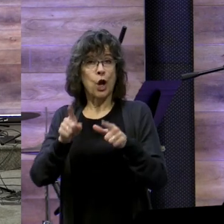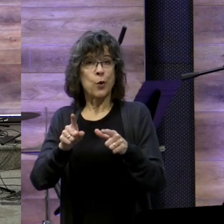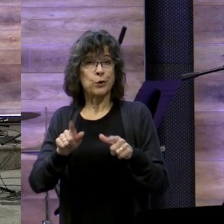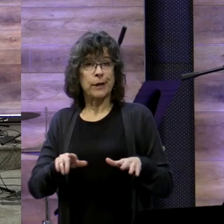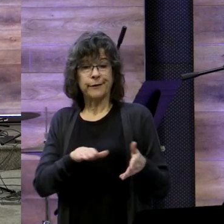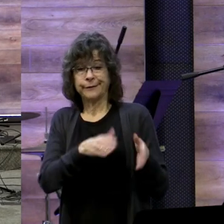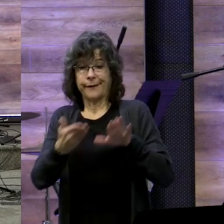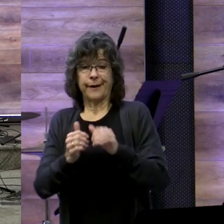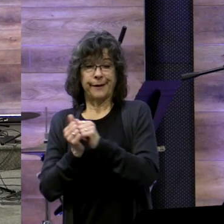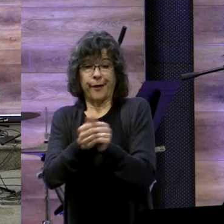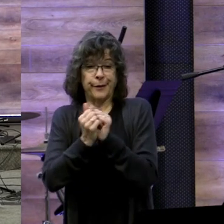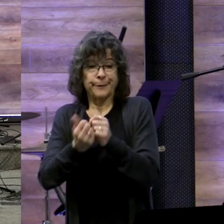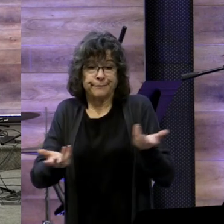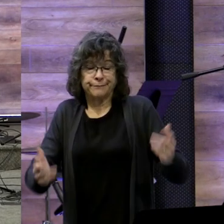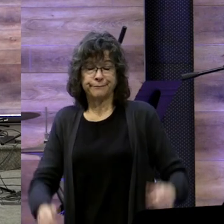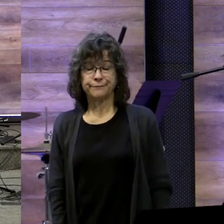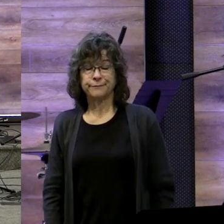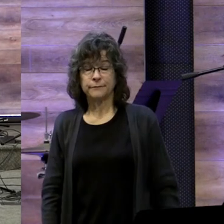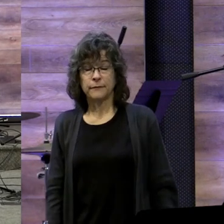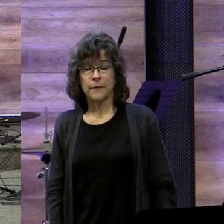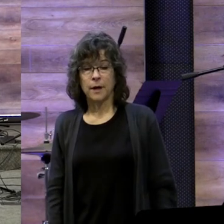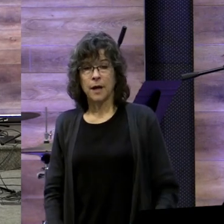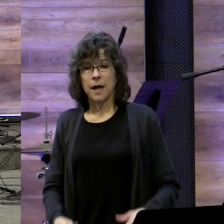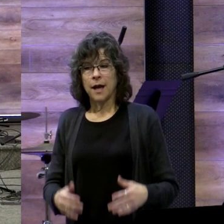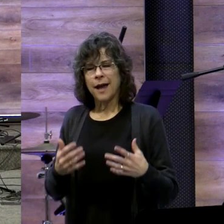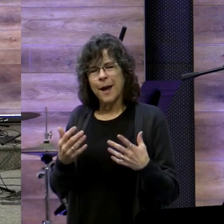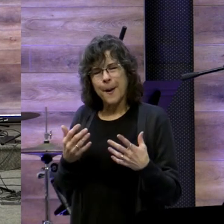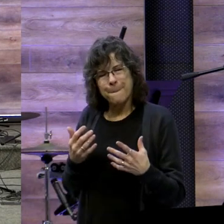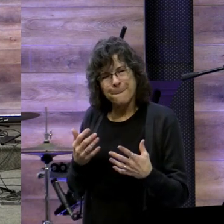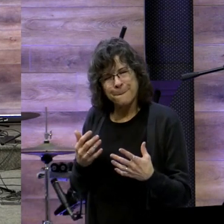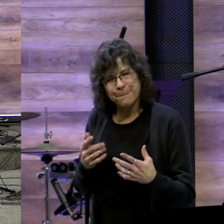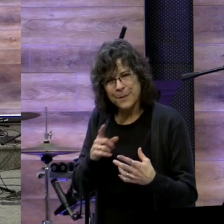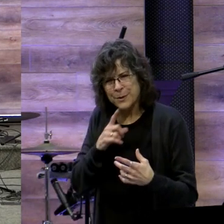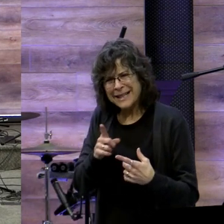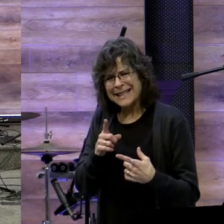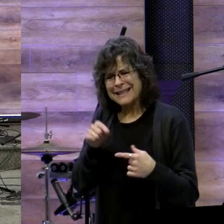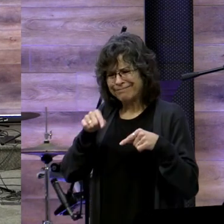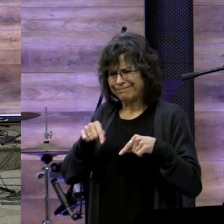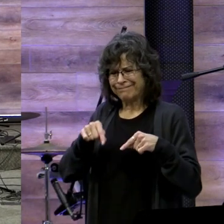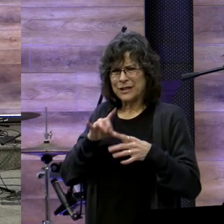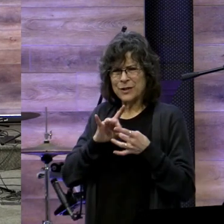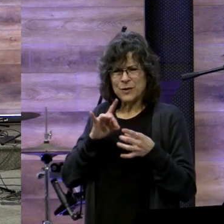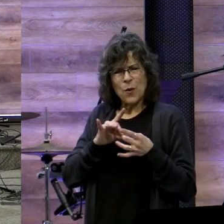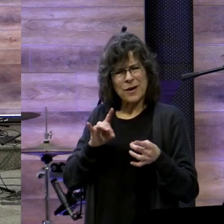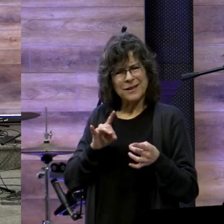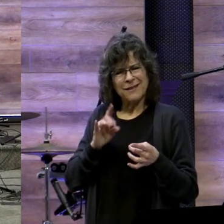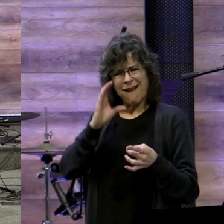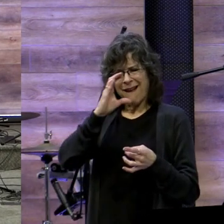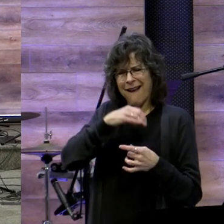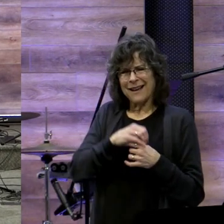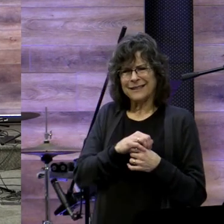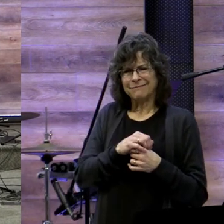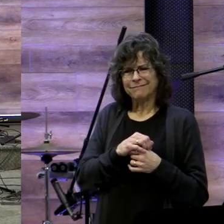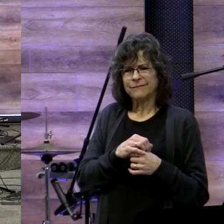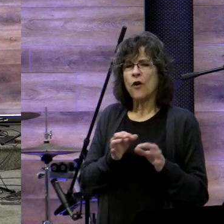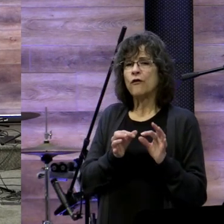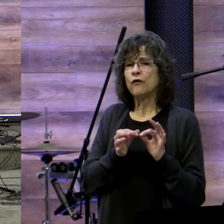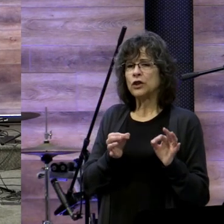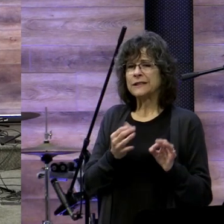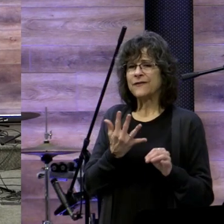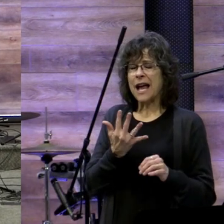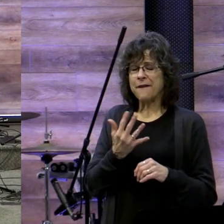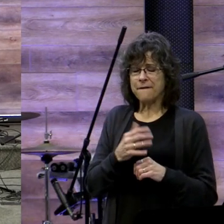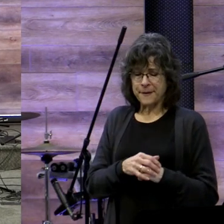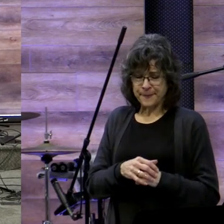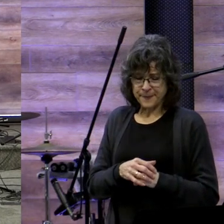him. But what actually strikes us, I think, in this story, what is odd is what we read in verse 5. It